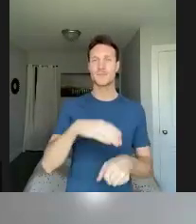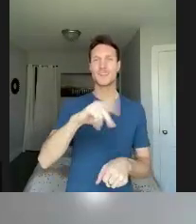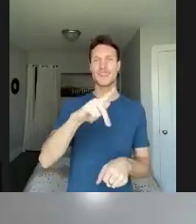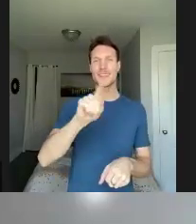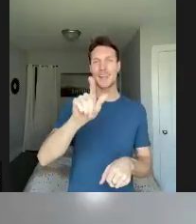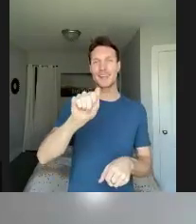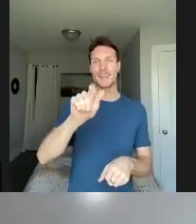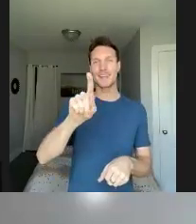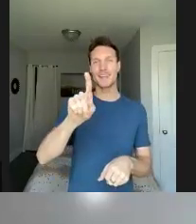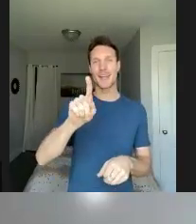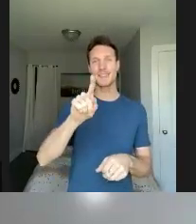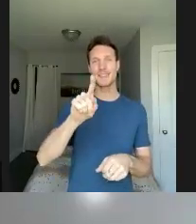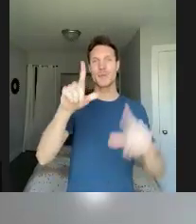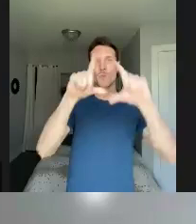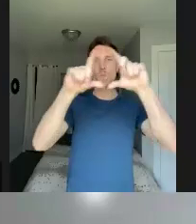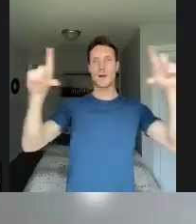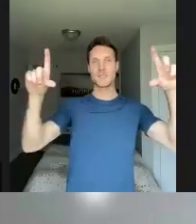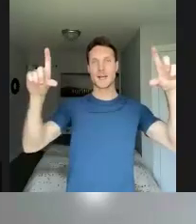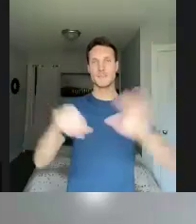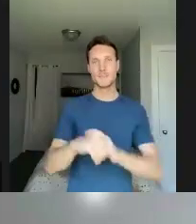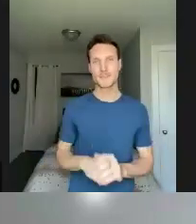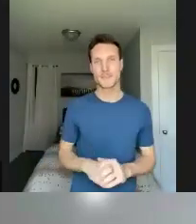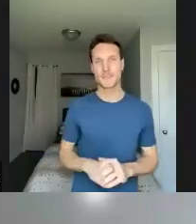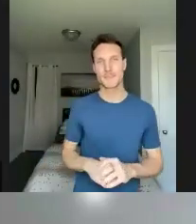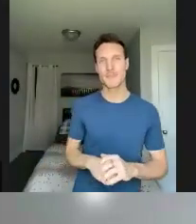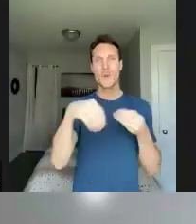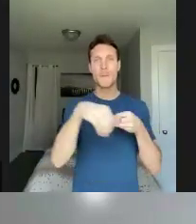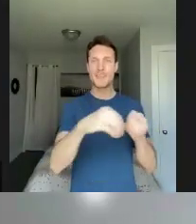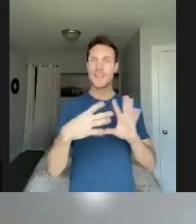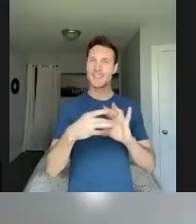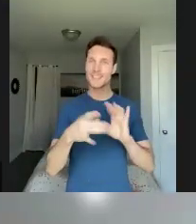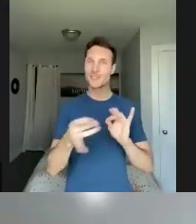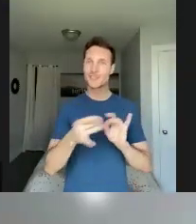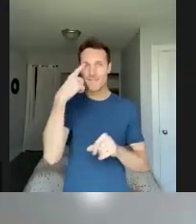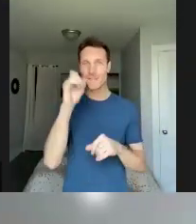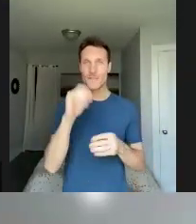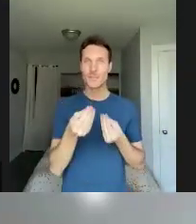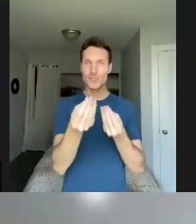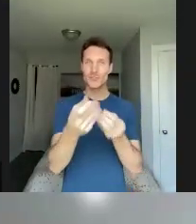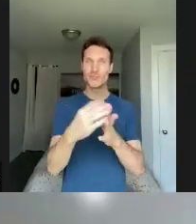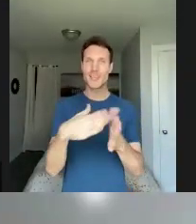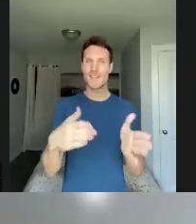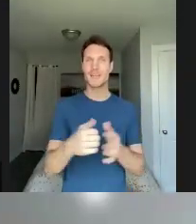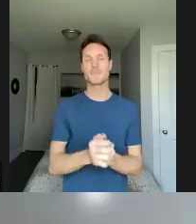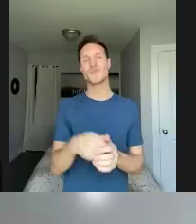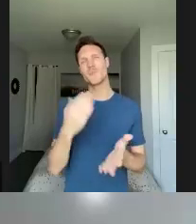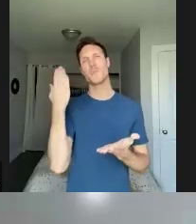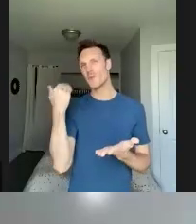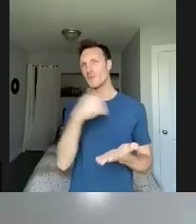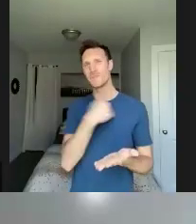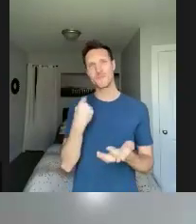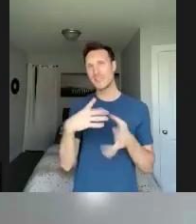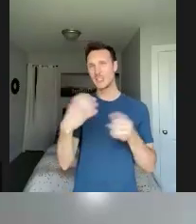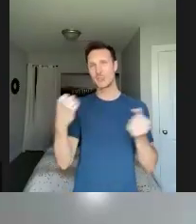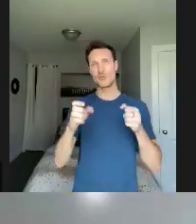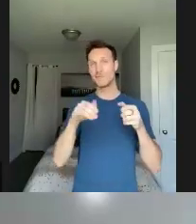us so that you have it. And before we get too deep into our conversation